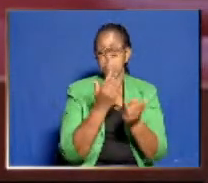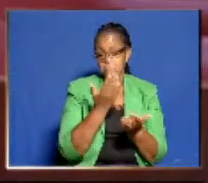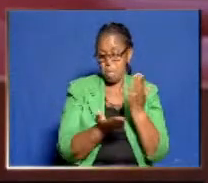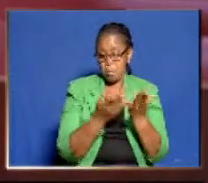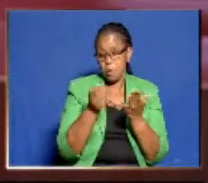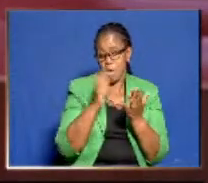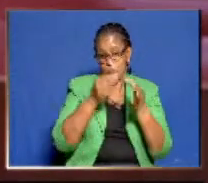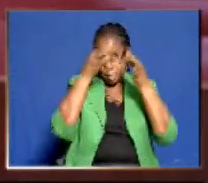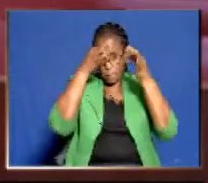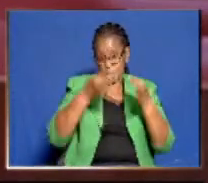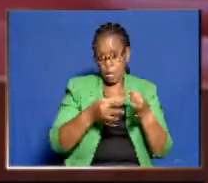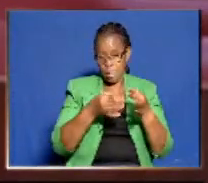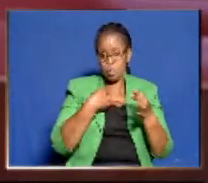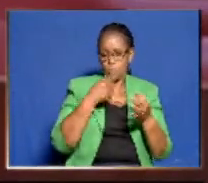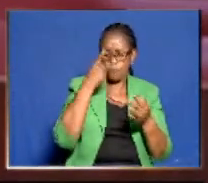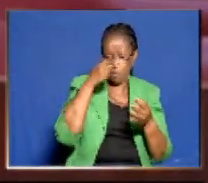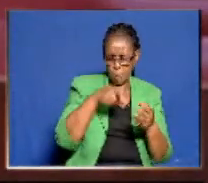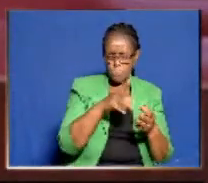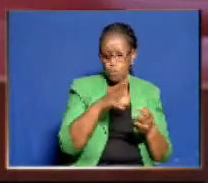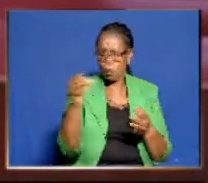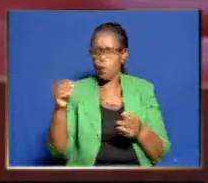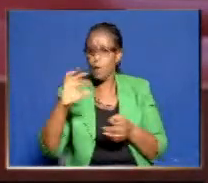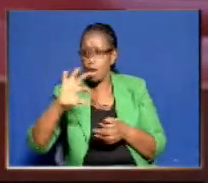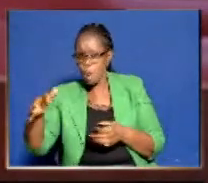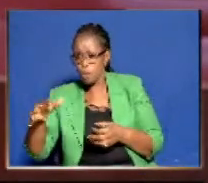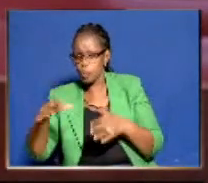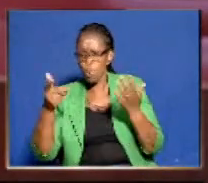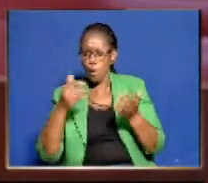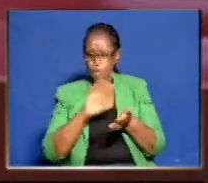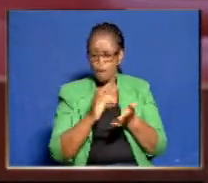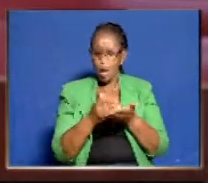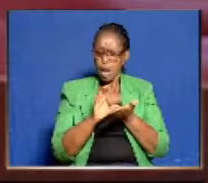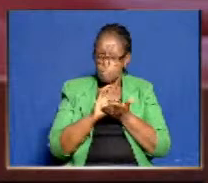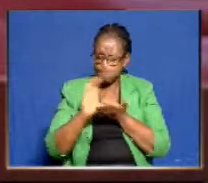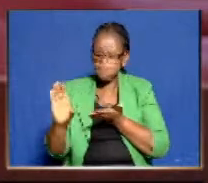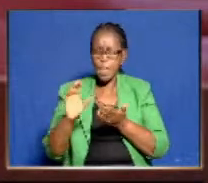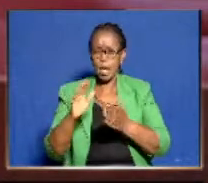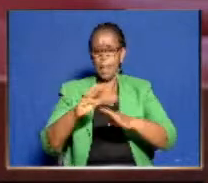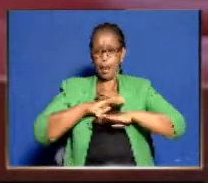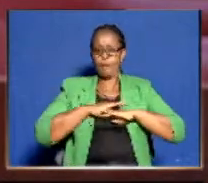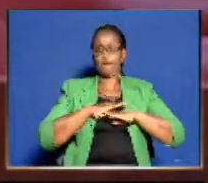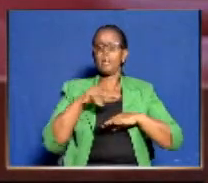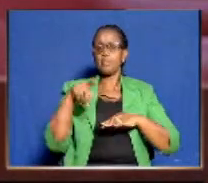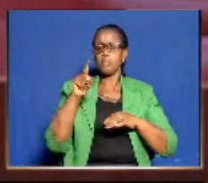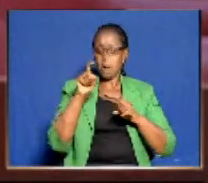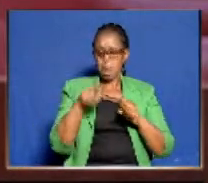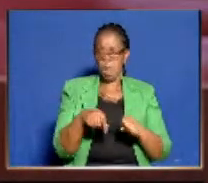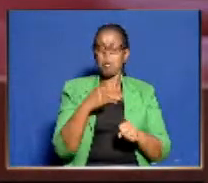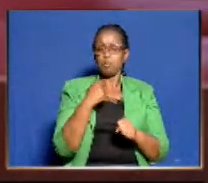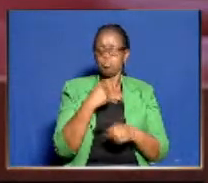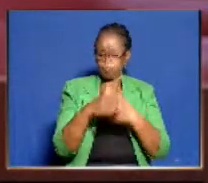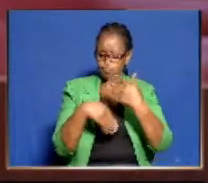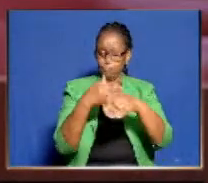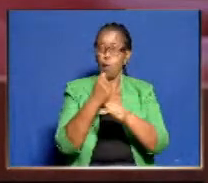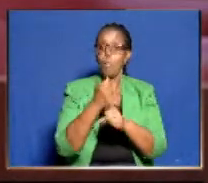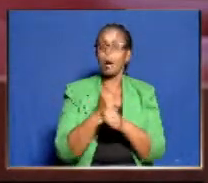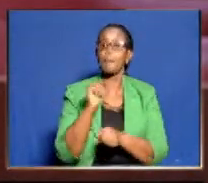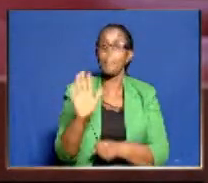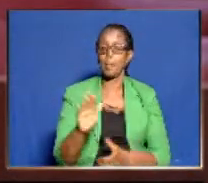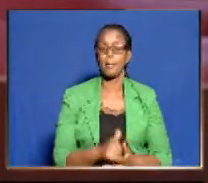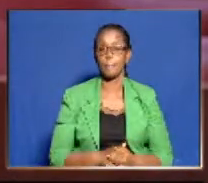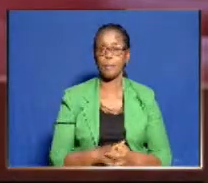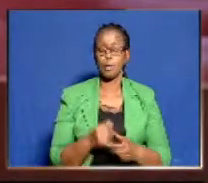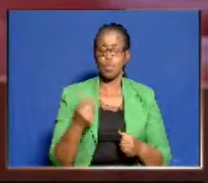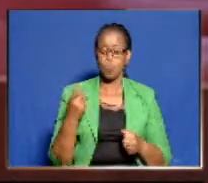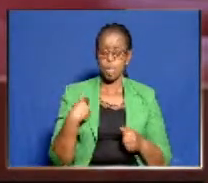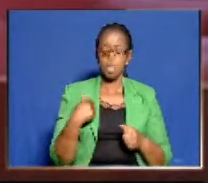or we get them funded adequately so that they can do the duties they're supposed to be doing. We're already coming up with a